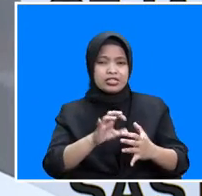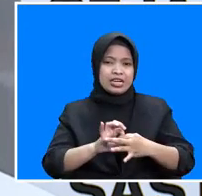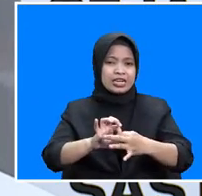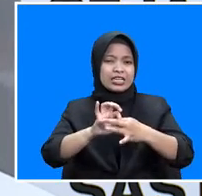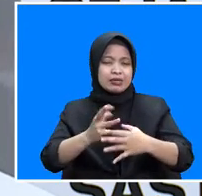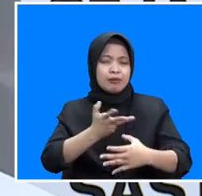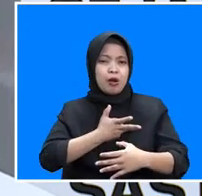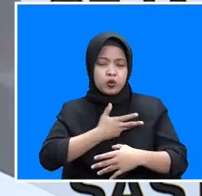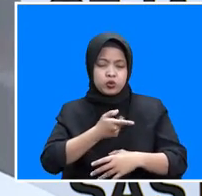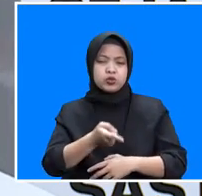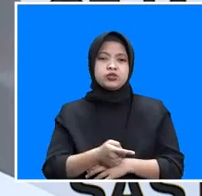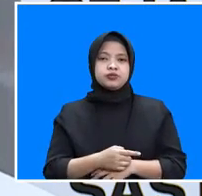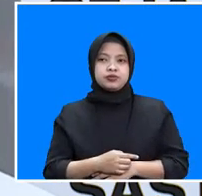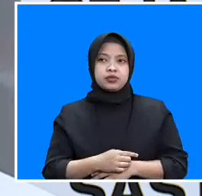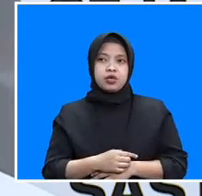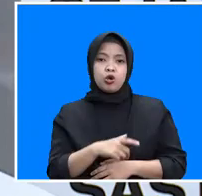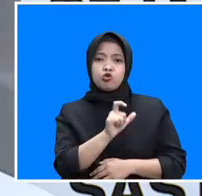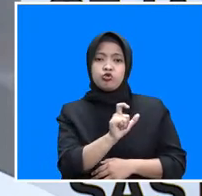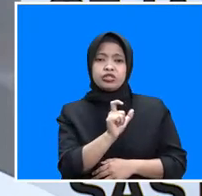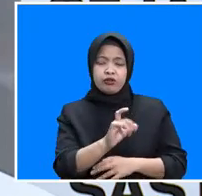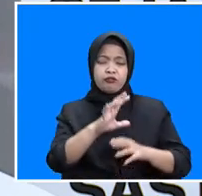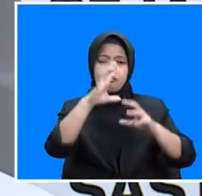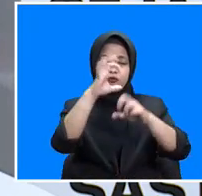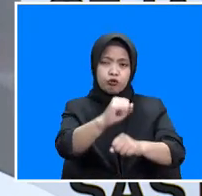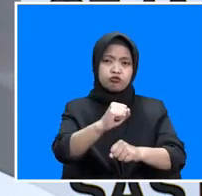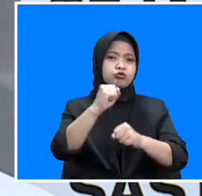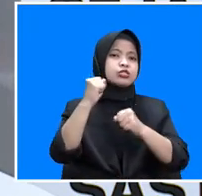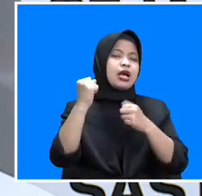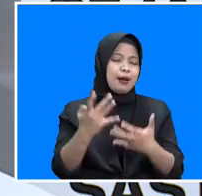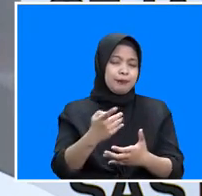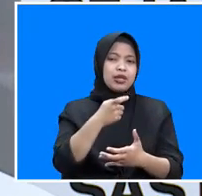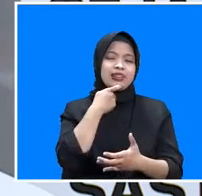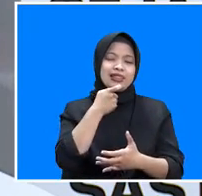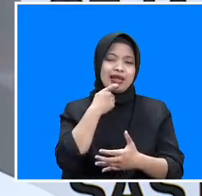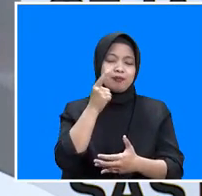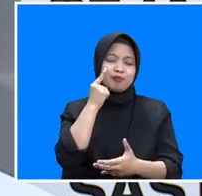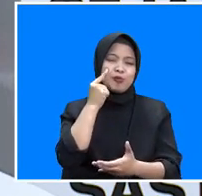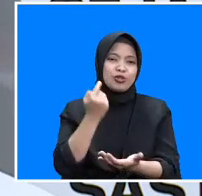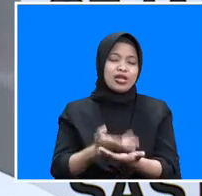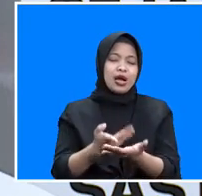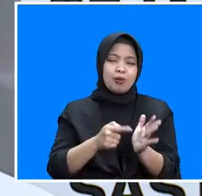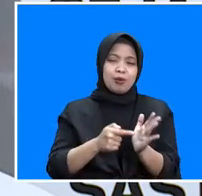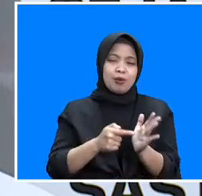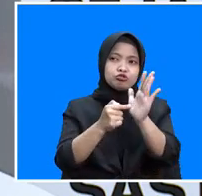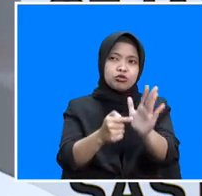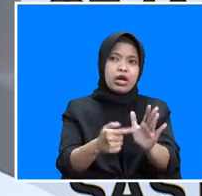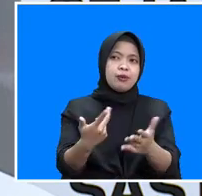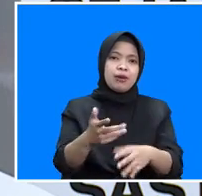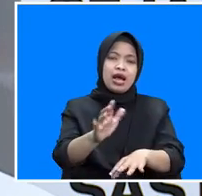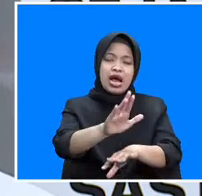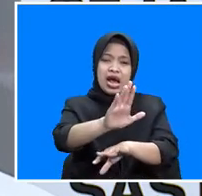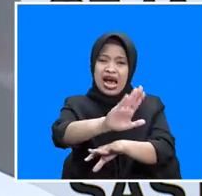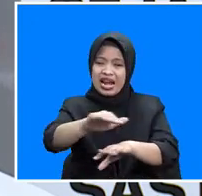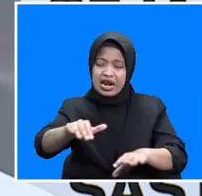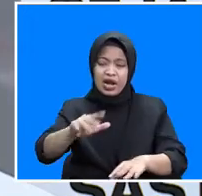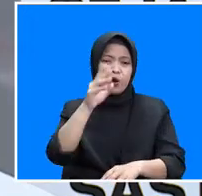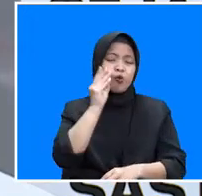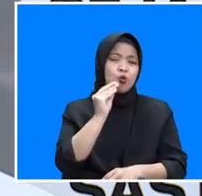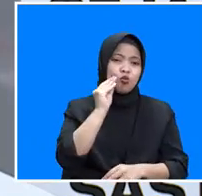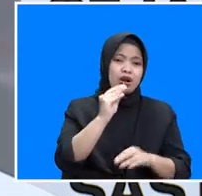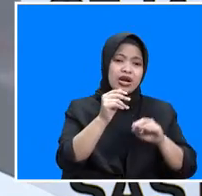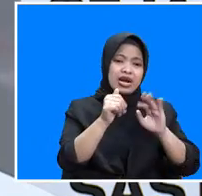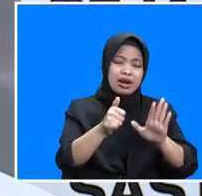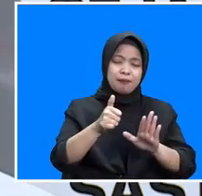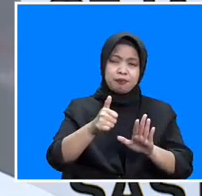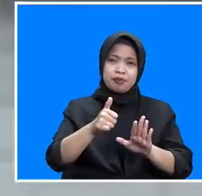to at least assure that, you know, all children age six, you know, have some kind of early childhood education before